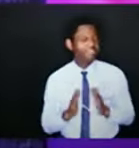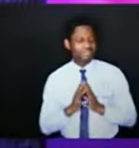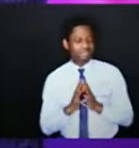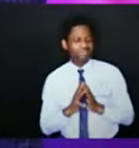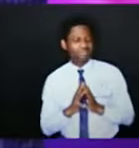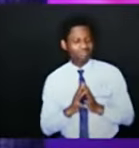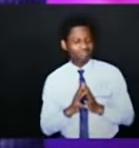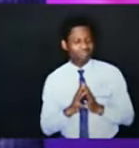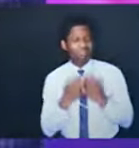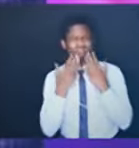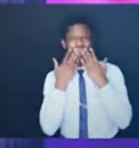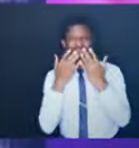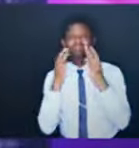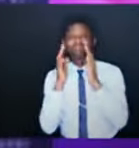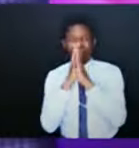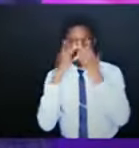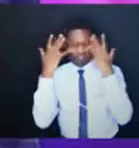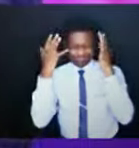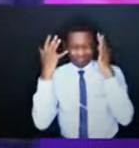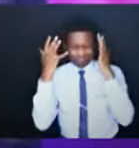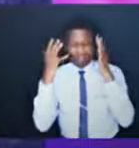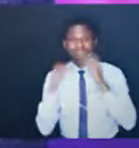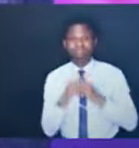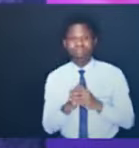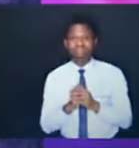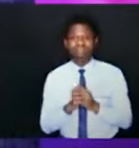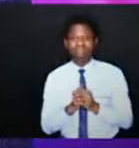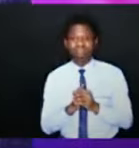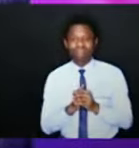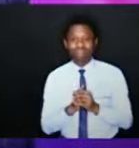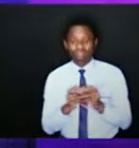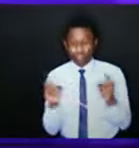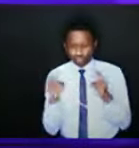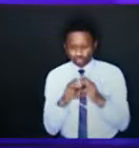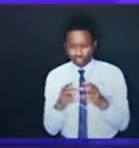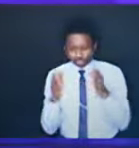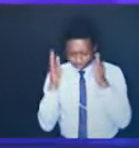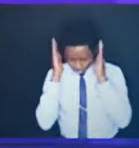Let's stay focused.